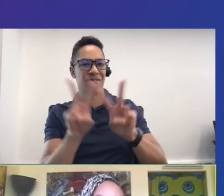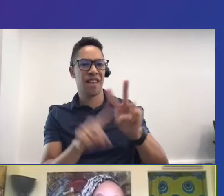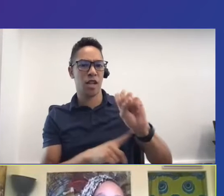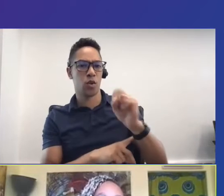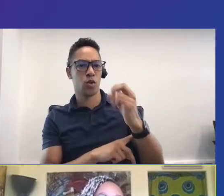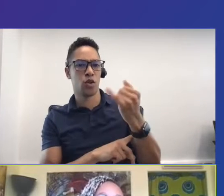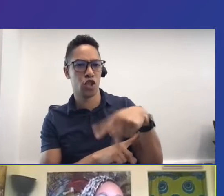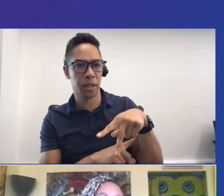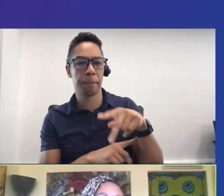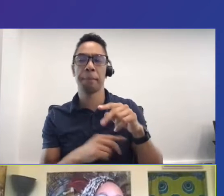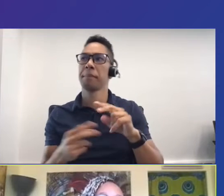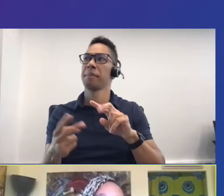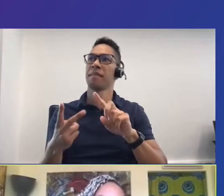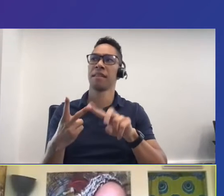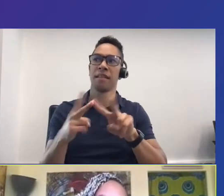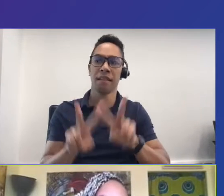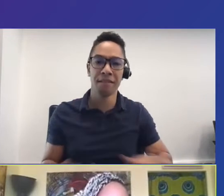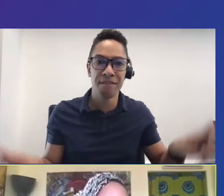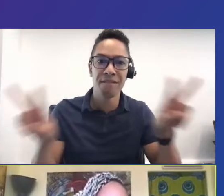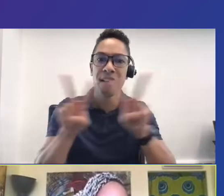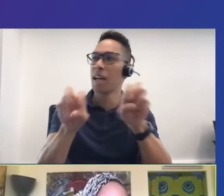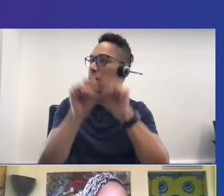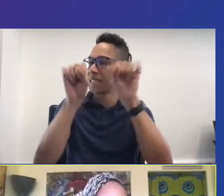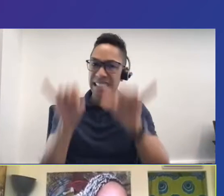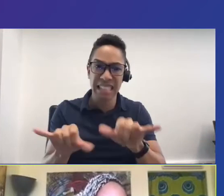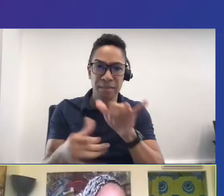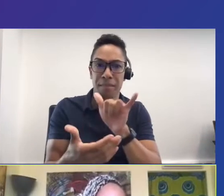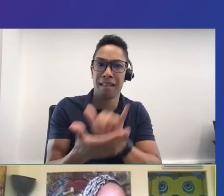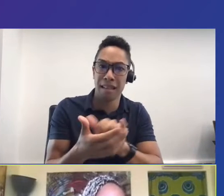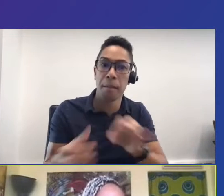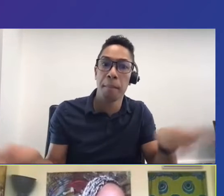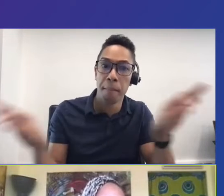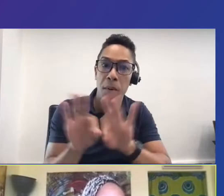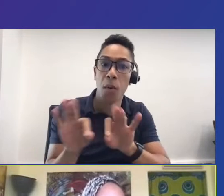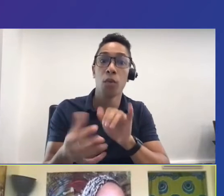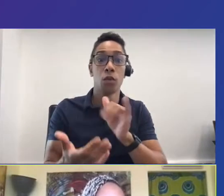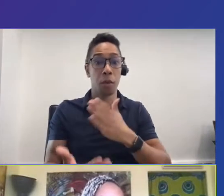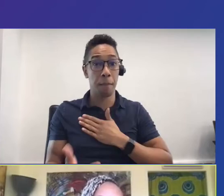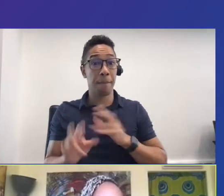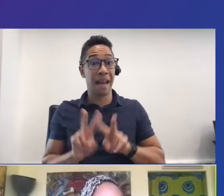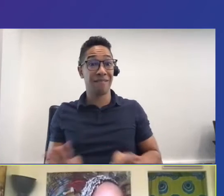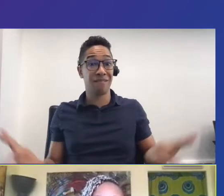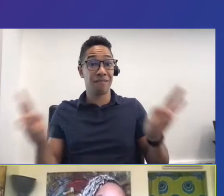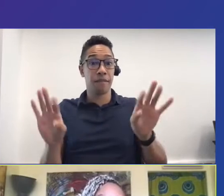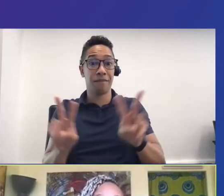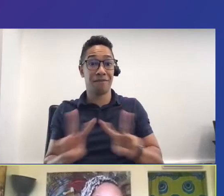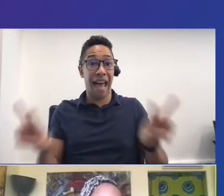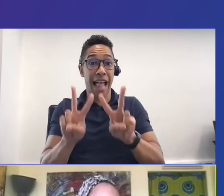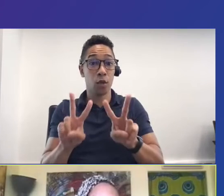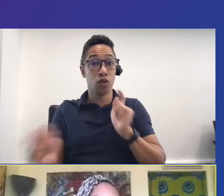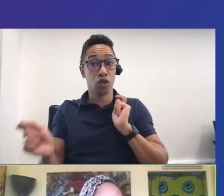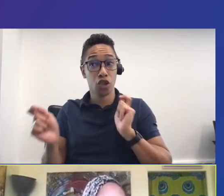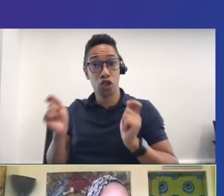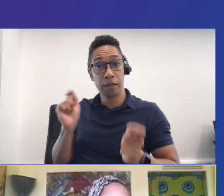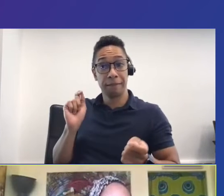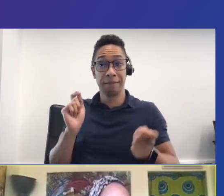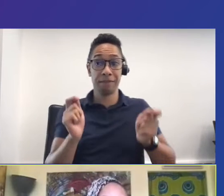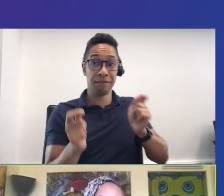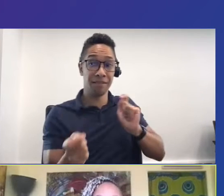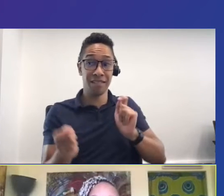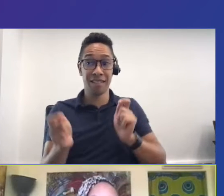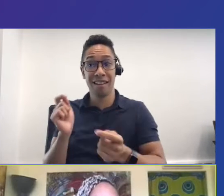And that's really important, and so as my values have shifted, and as I've, died and lived